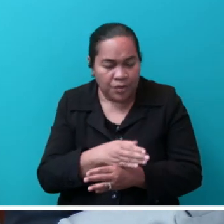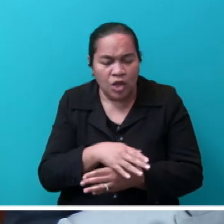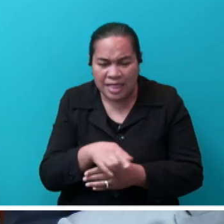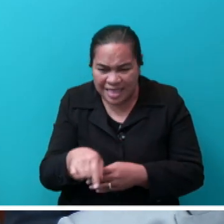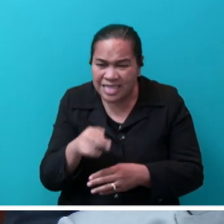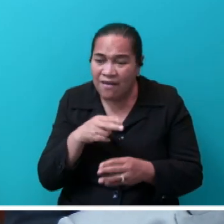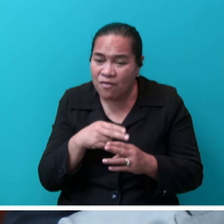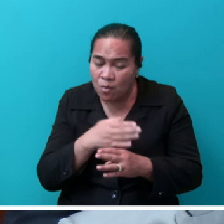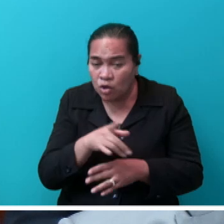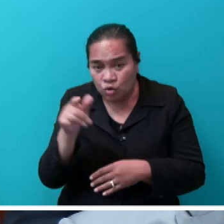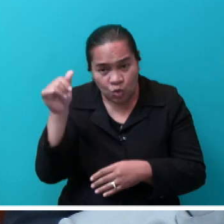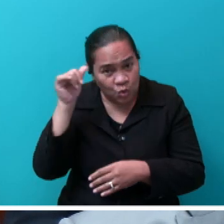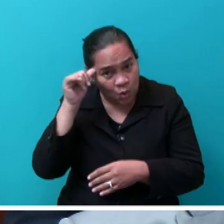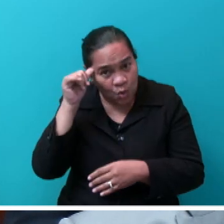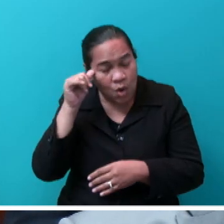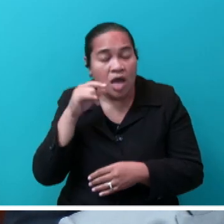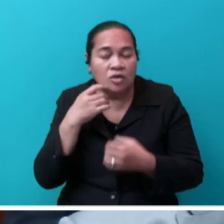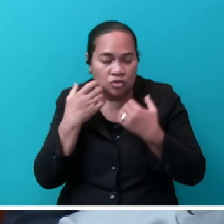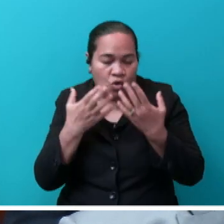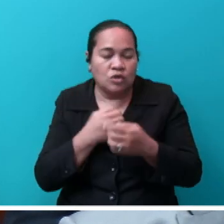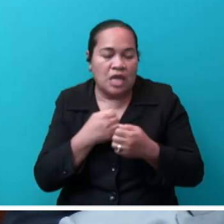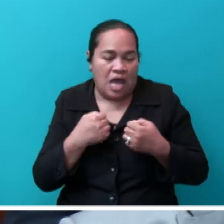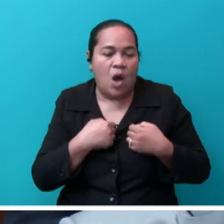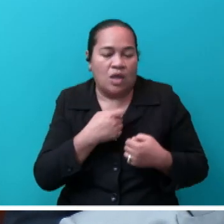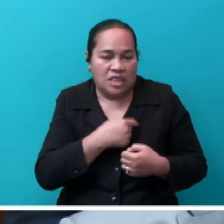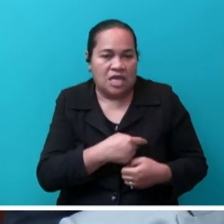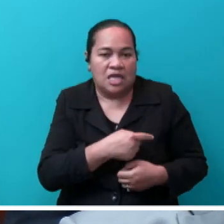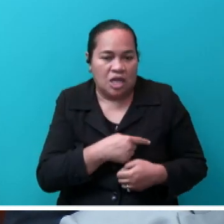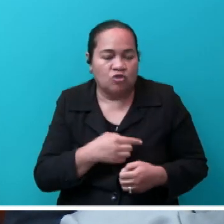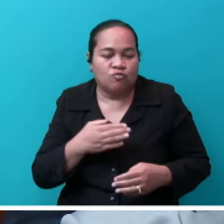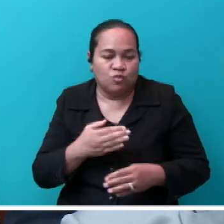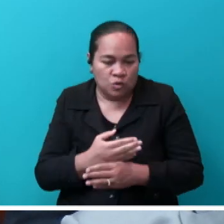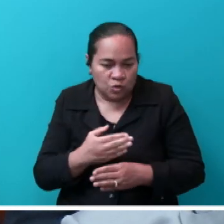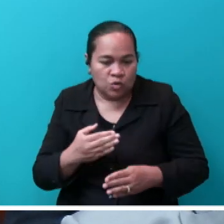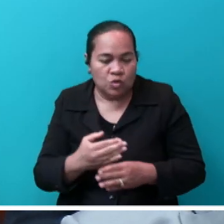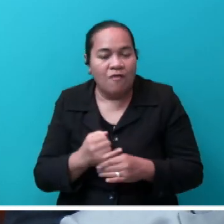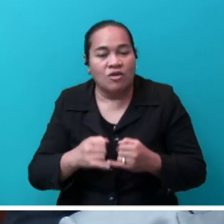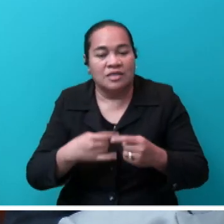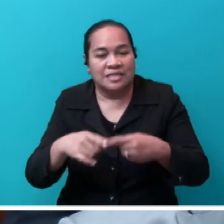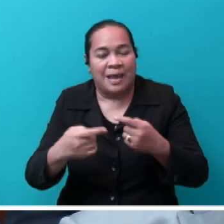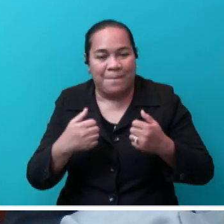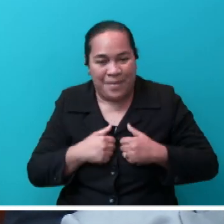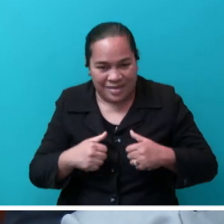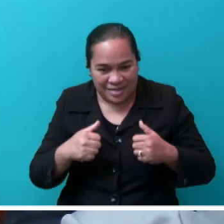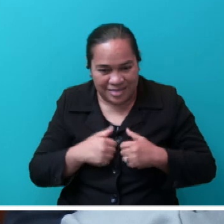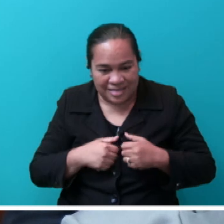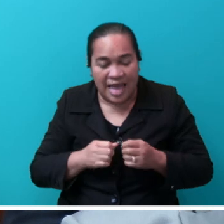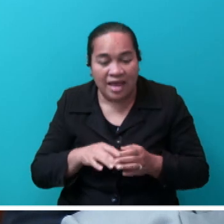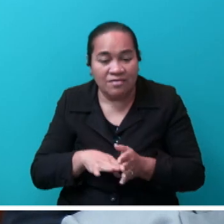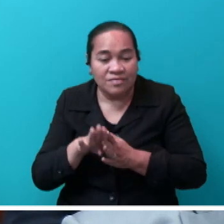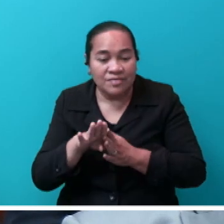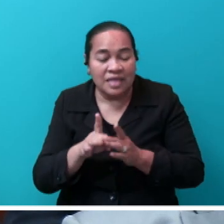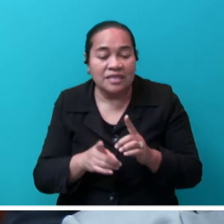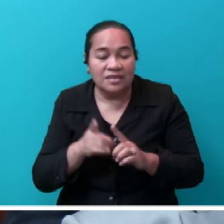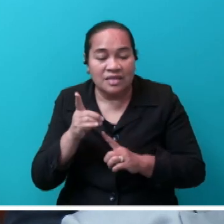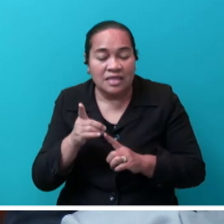know, may all know, underscores our dedication to fostering sustainable practices, advancing infrastructure development, and strengthening our